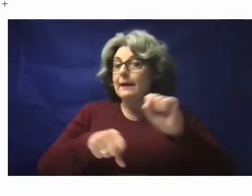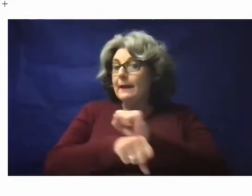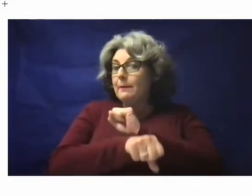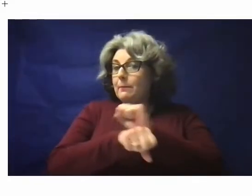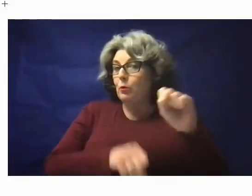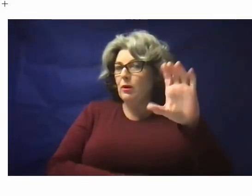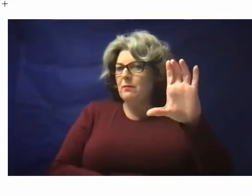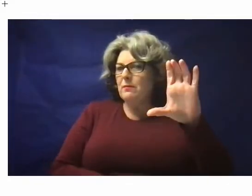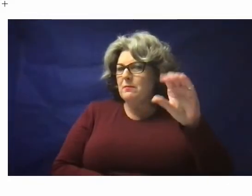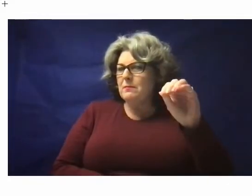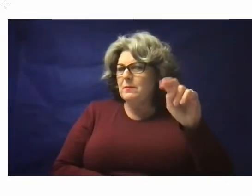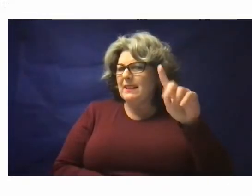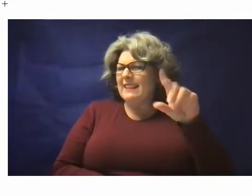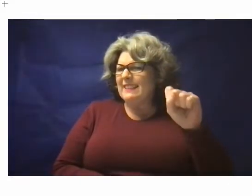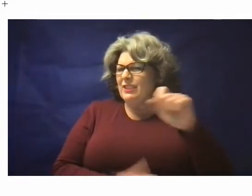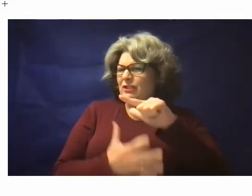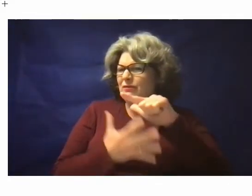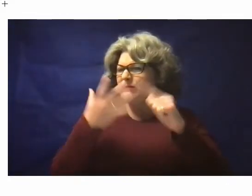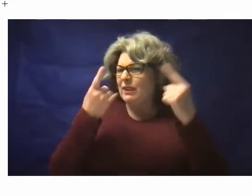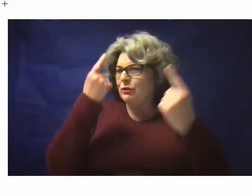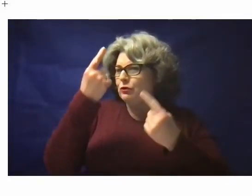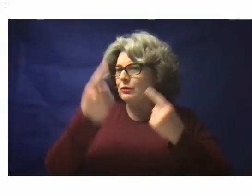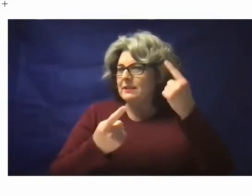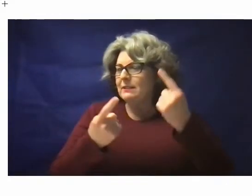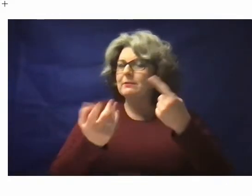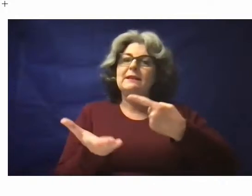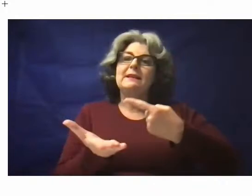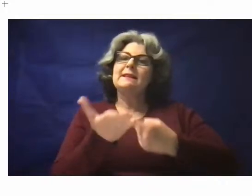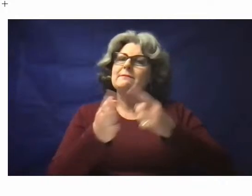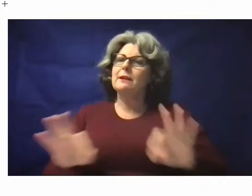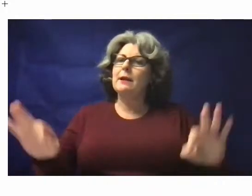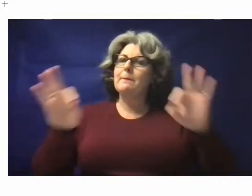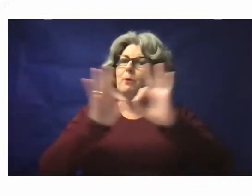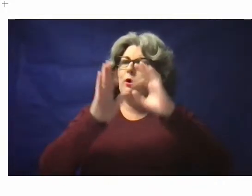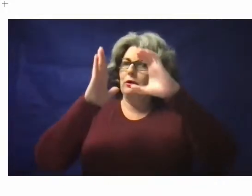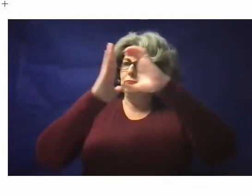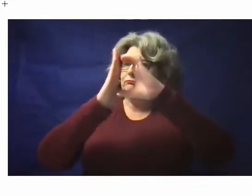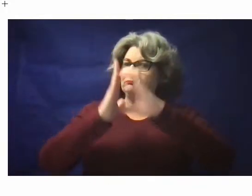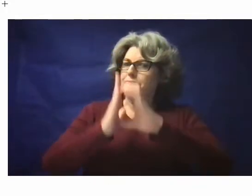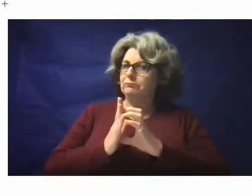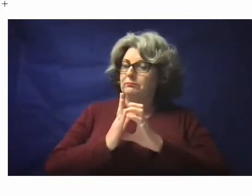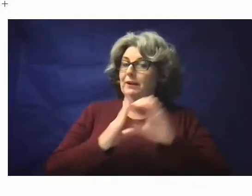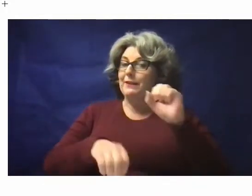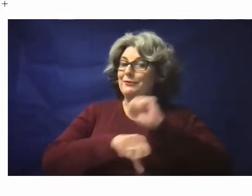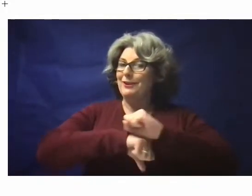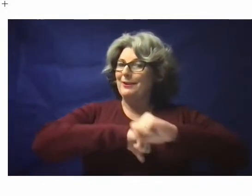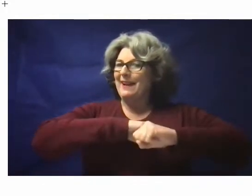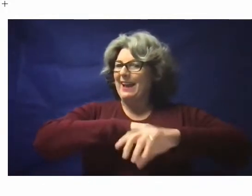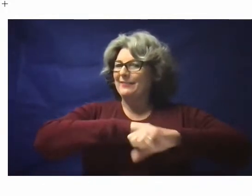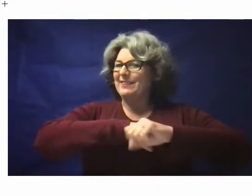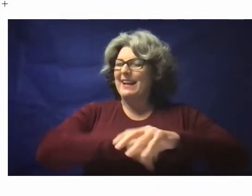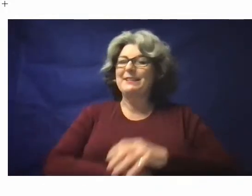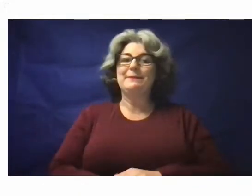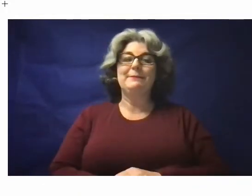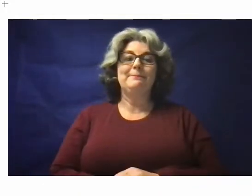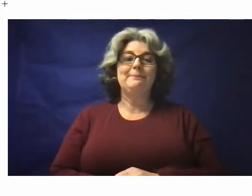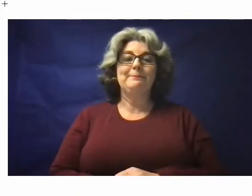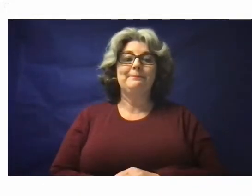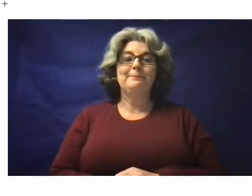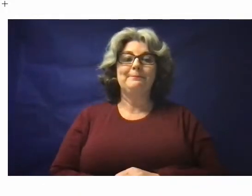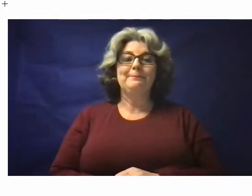other important considerations. So let's go over some key sections contained in the job advertisement. The intent of the